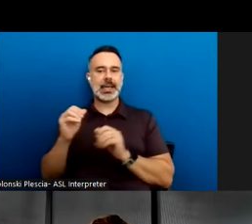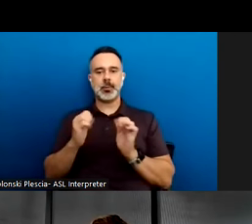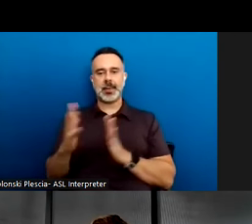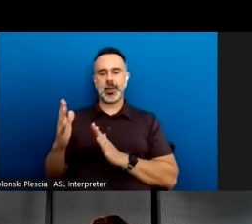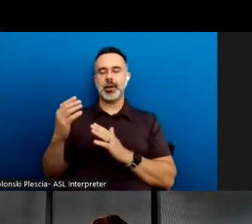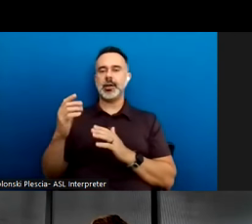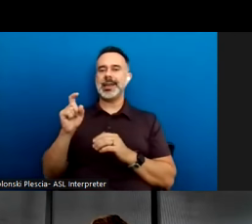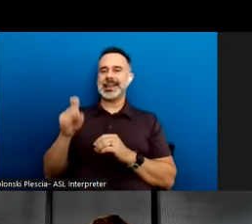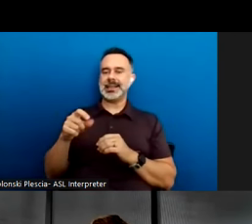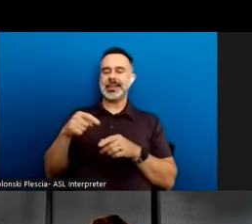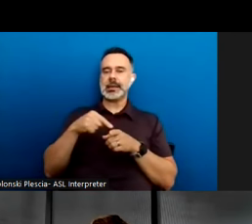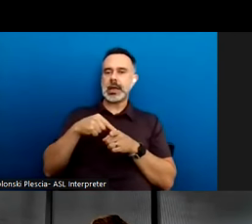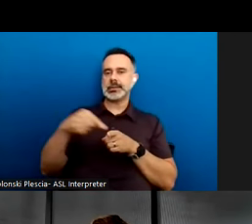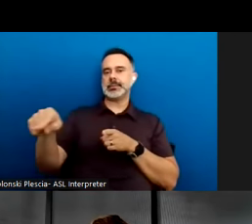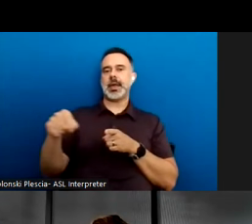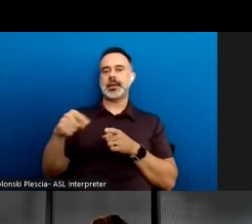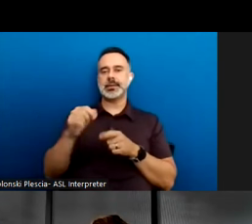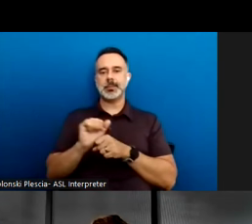employment skills.